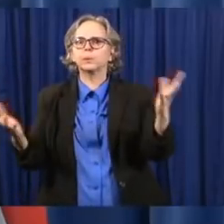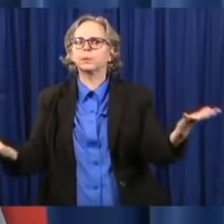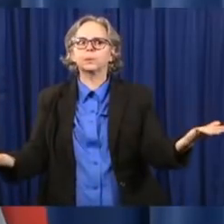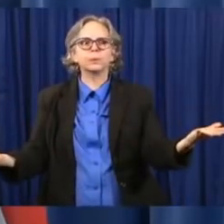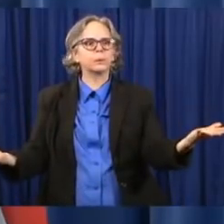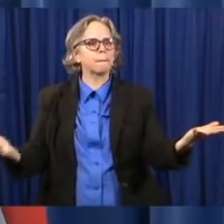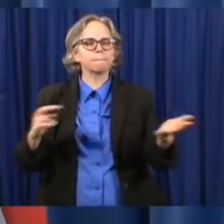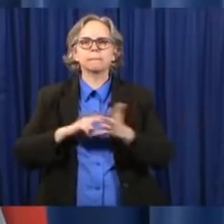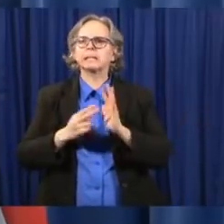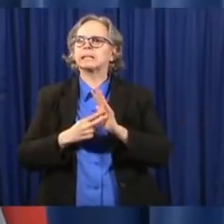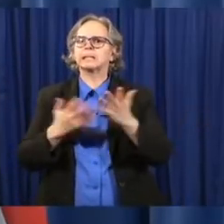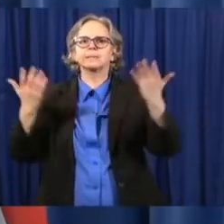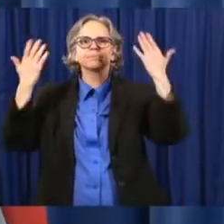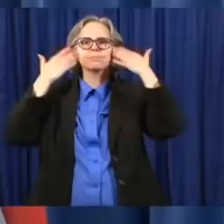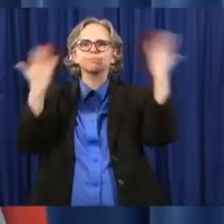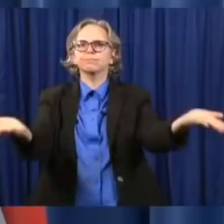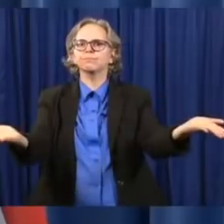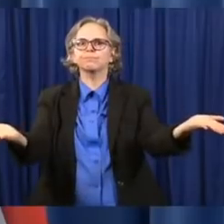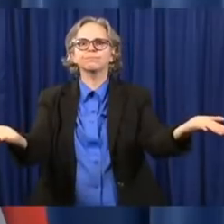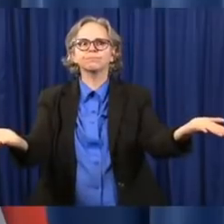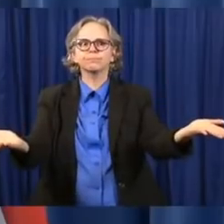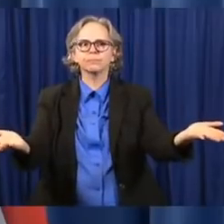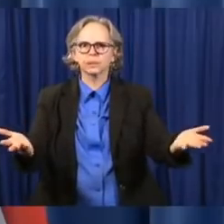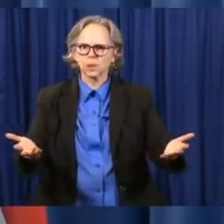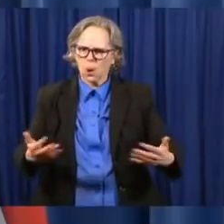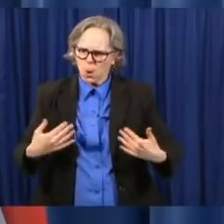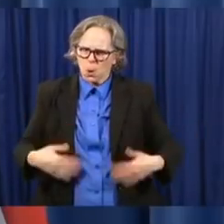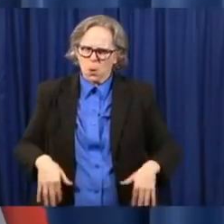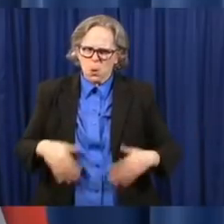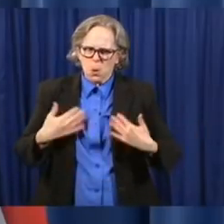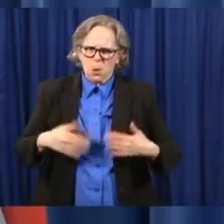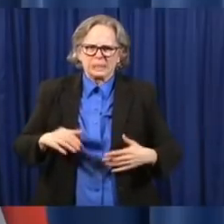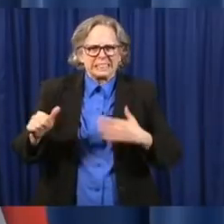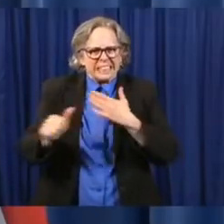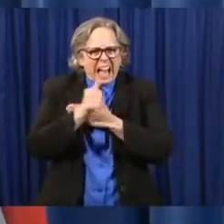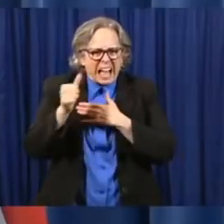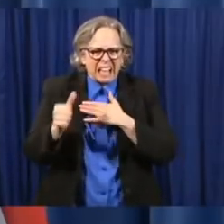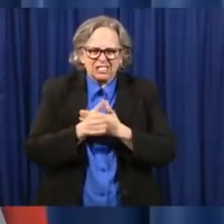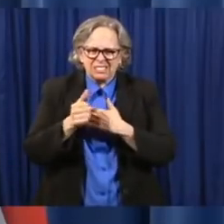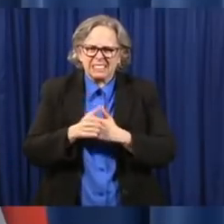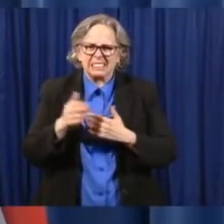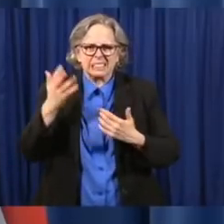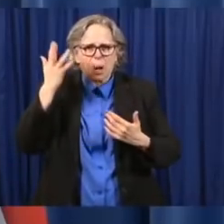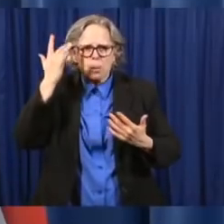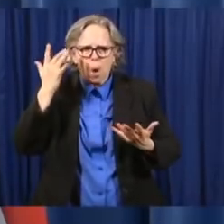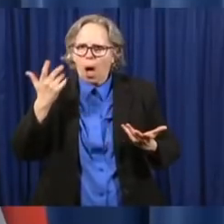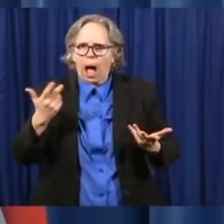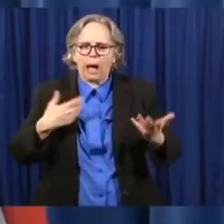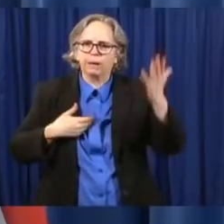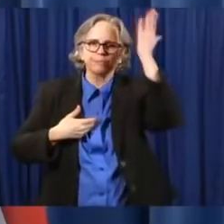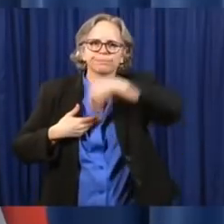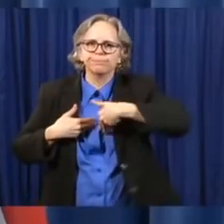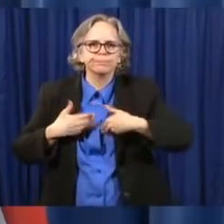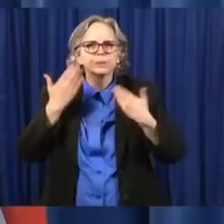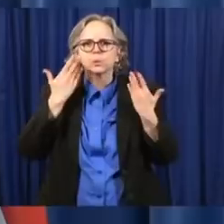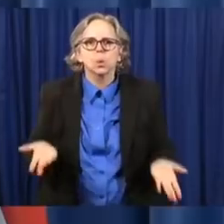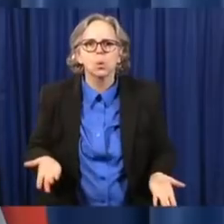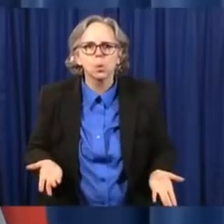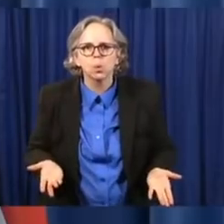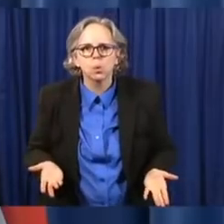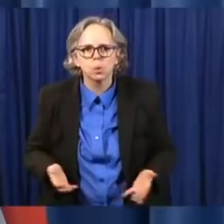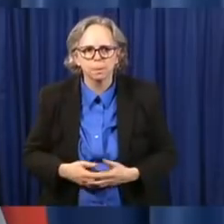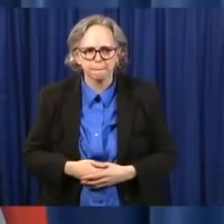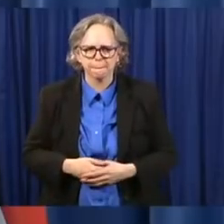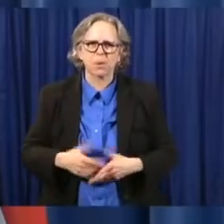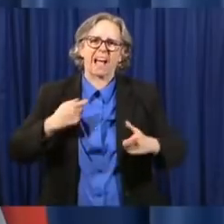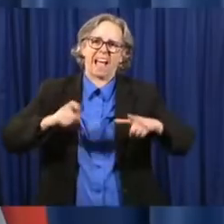of the things that makes it so dangerous. So we're trying to move back forward. Looking at opportunities for kids to do different things,